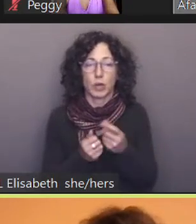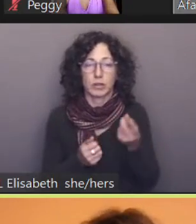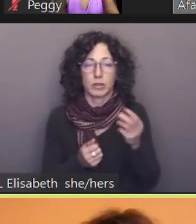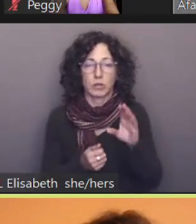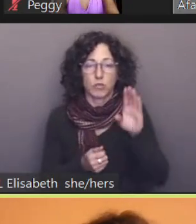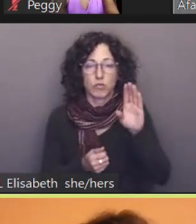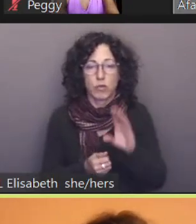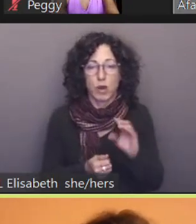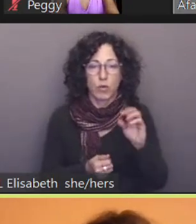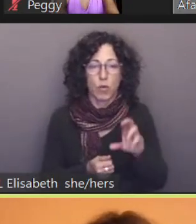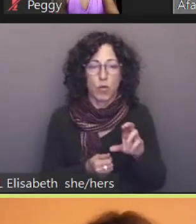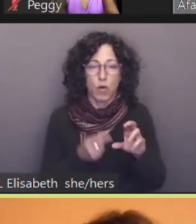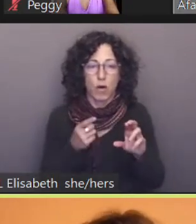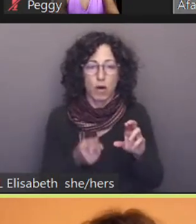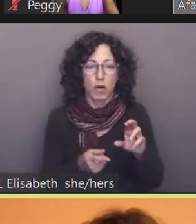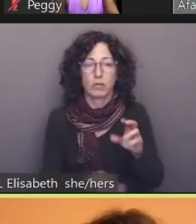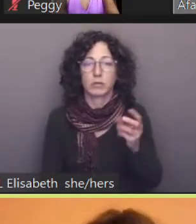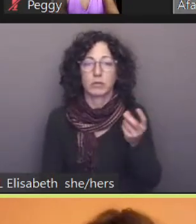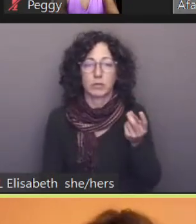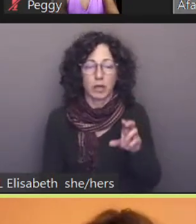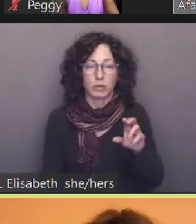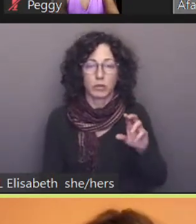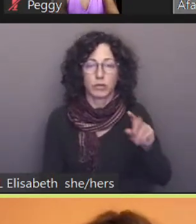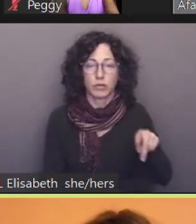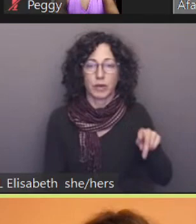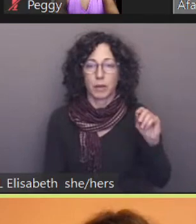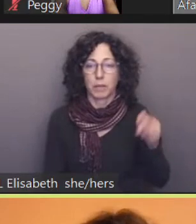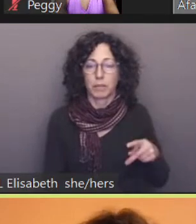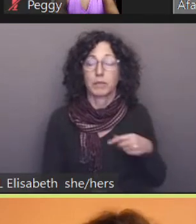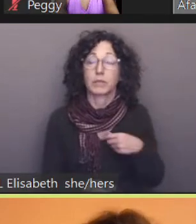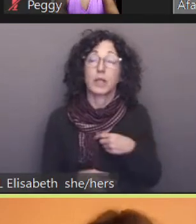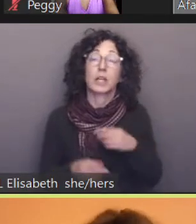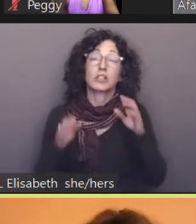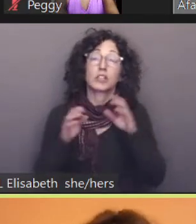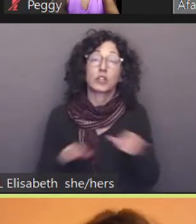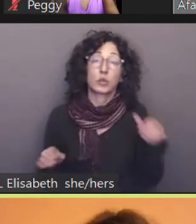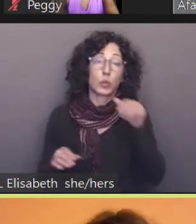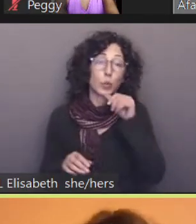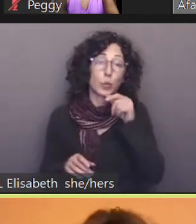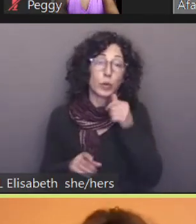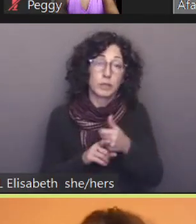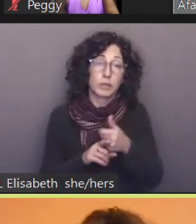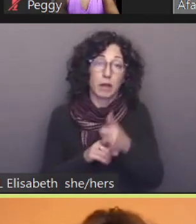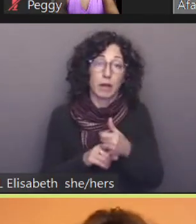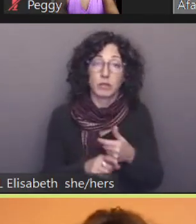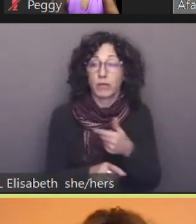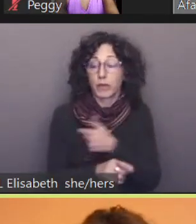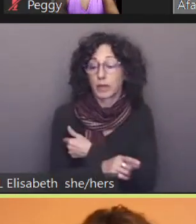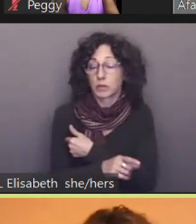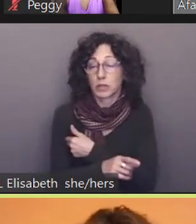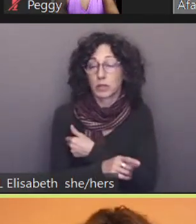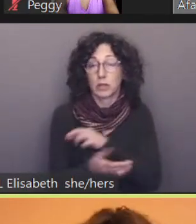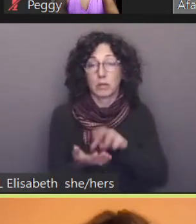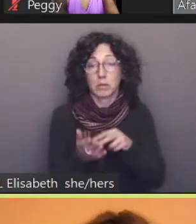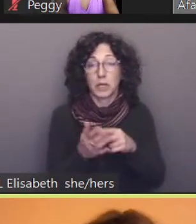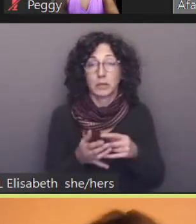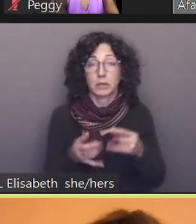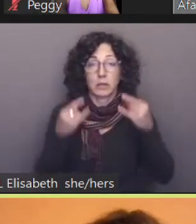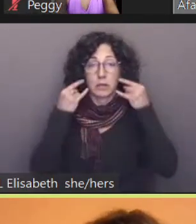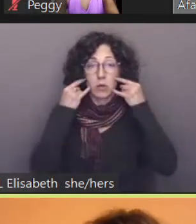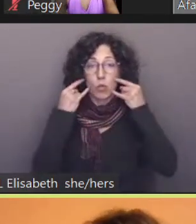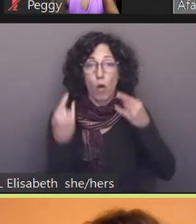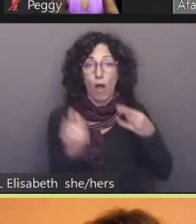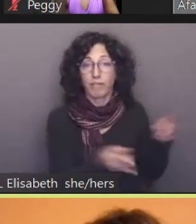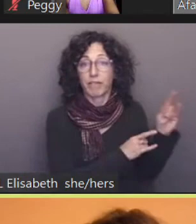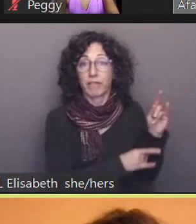Phillip. Will children who are vaccinated be exempt from face covering health order once